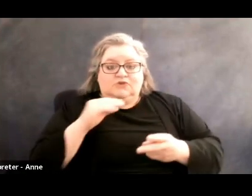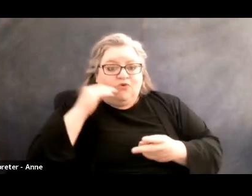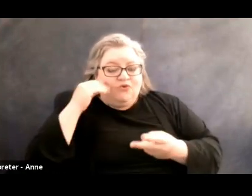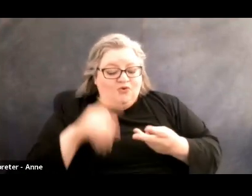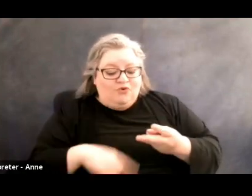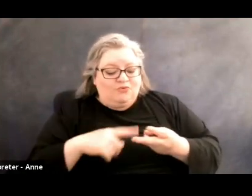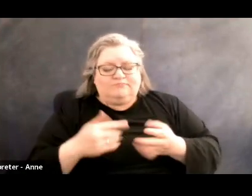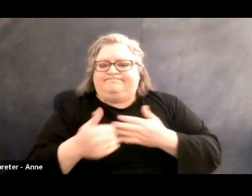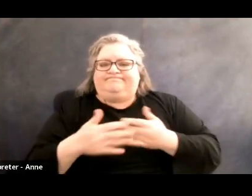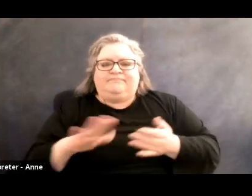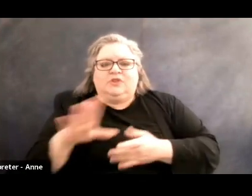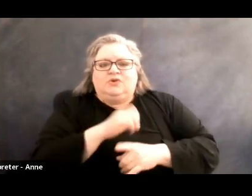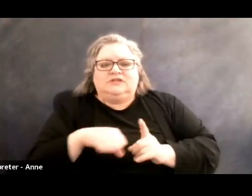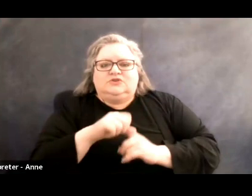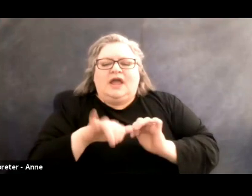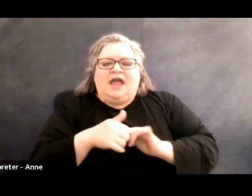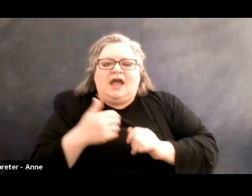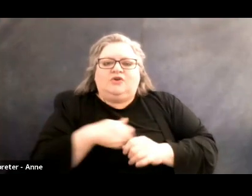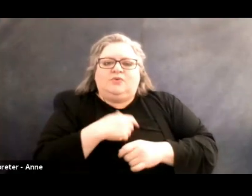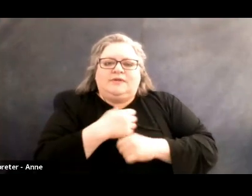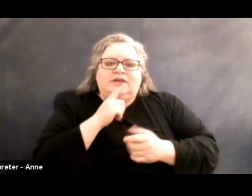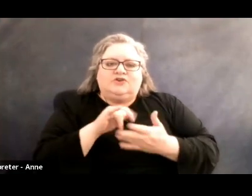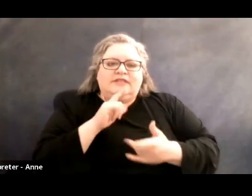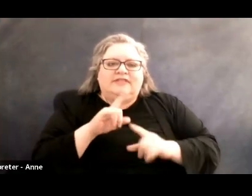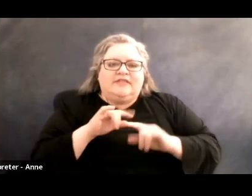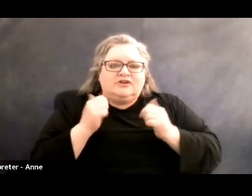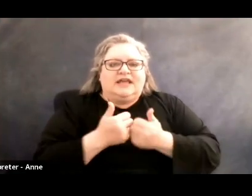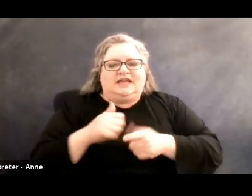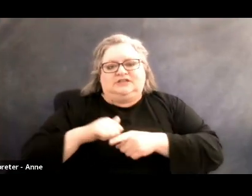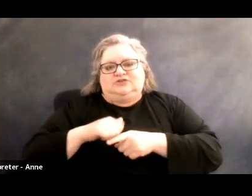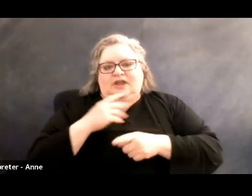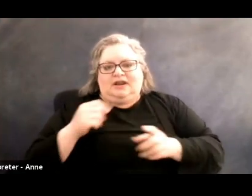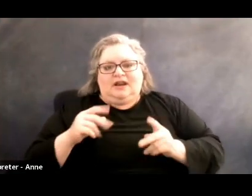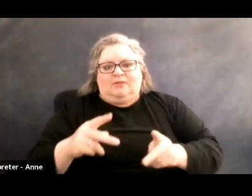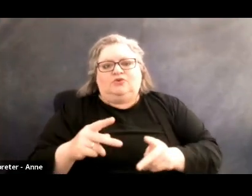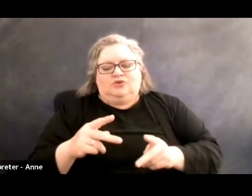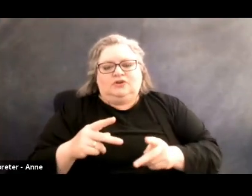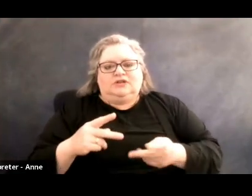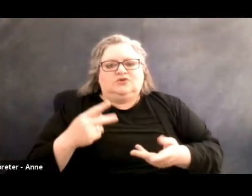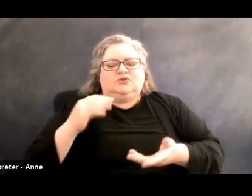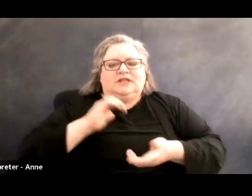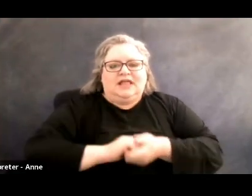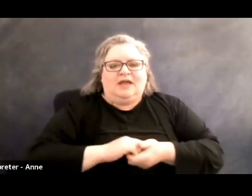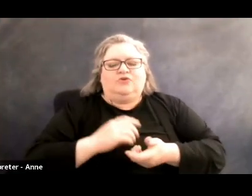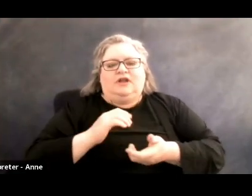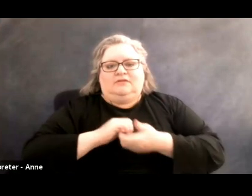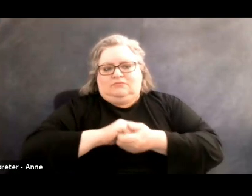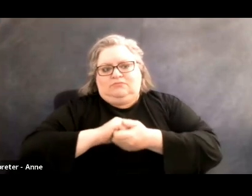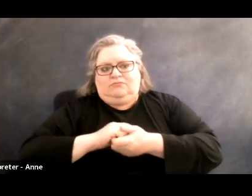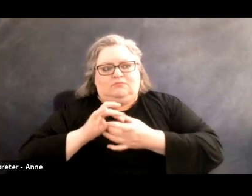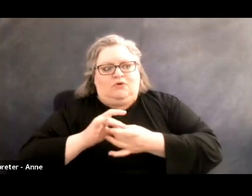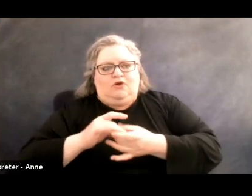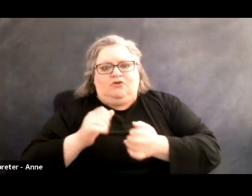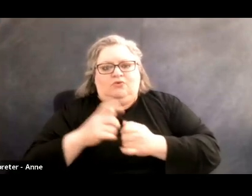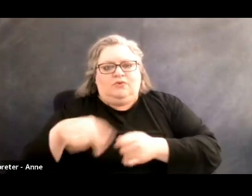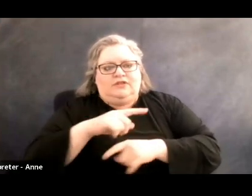your situation, how do we make sure that there is agency training and opportunities to collaborate and partner with those